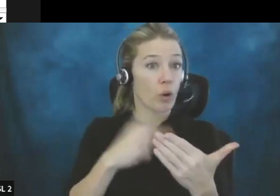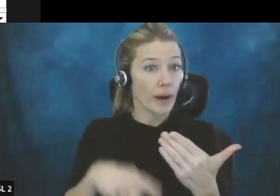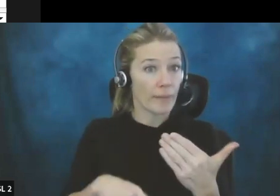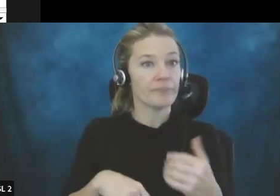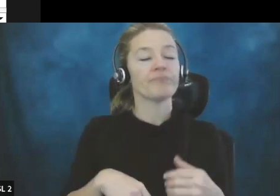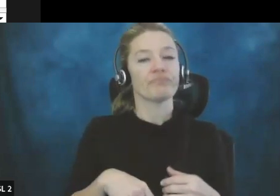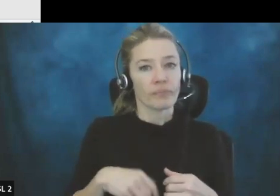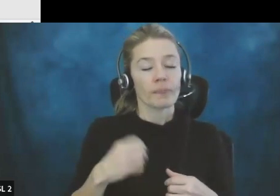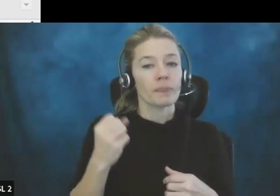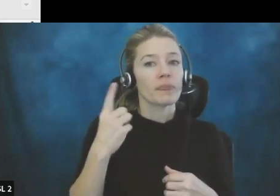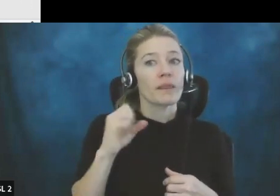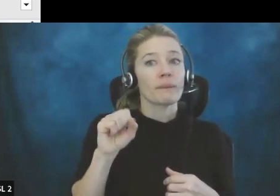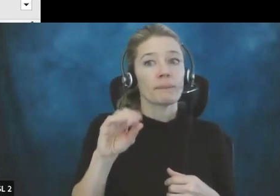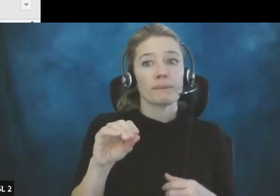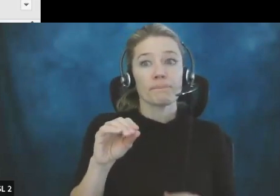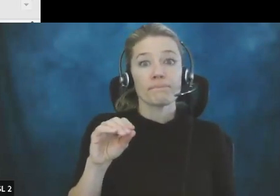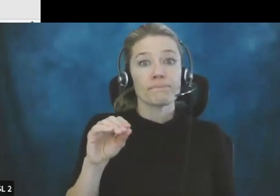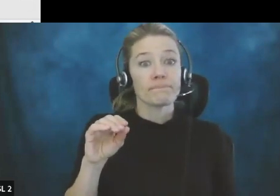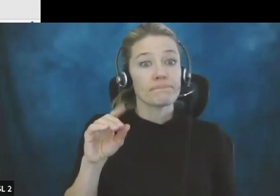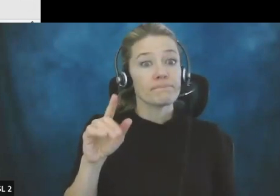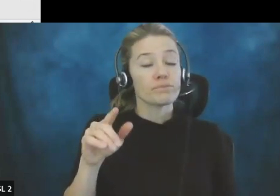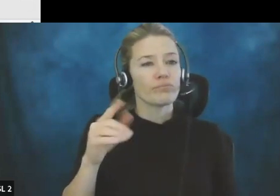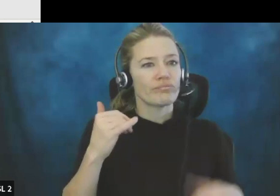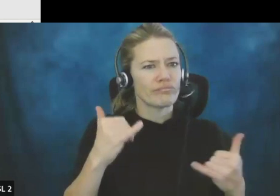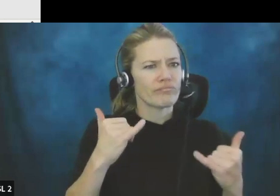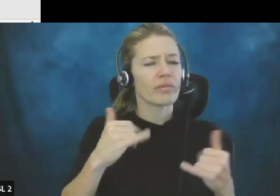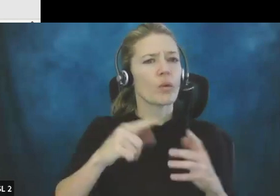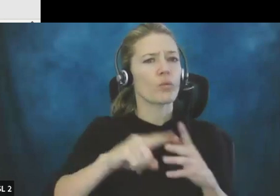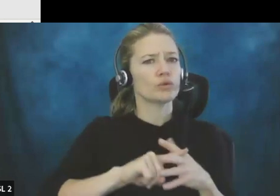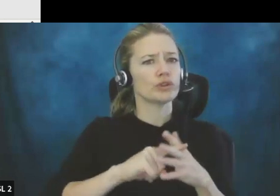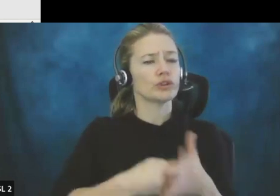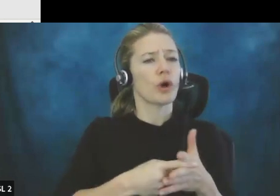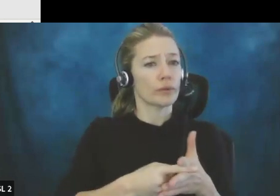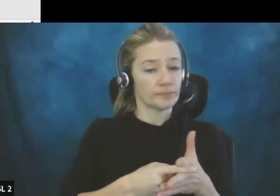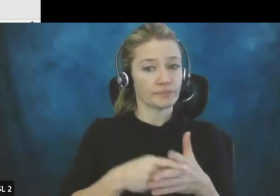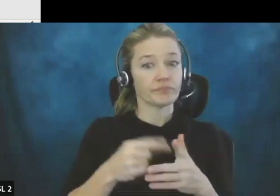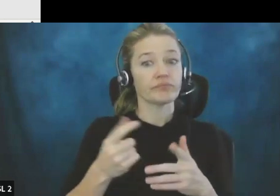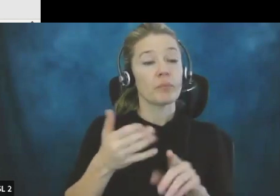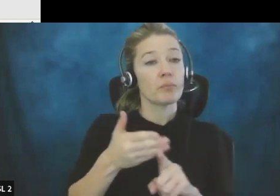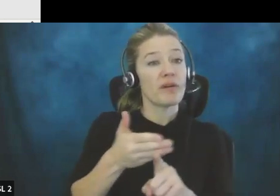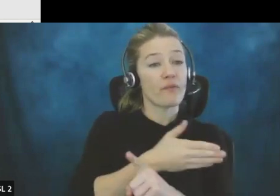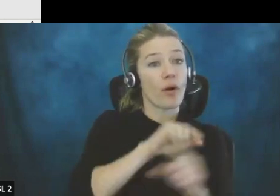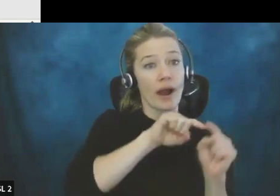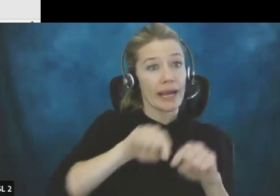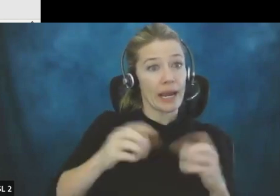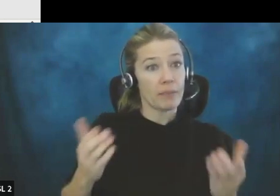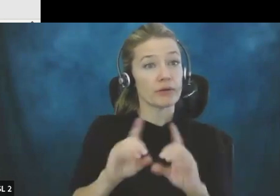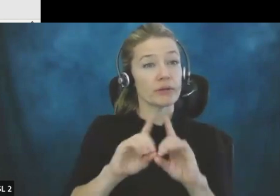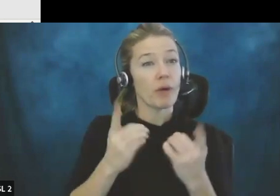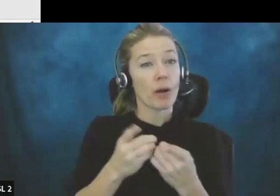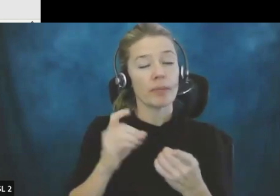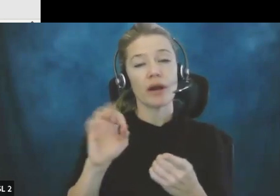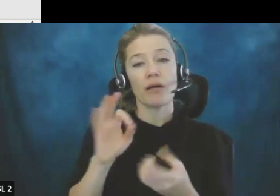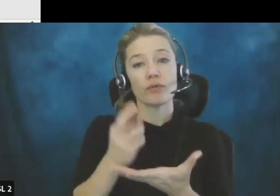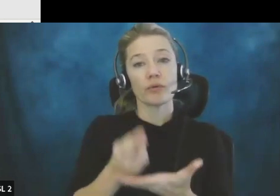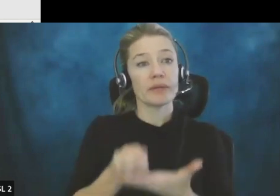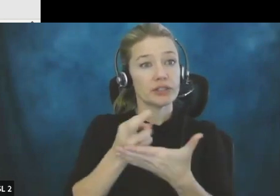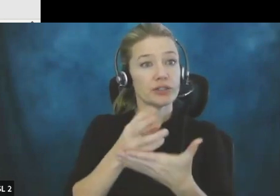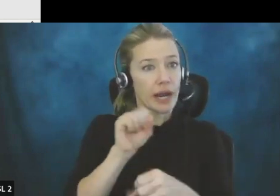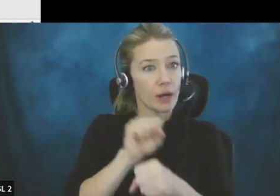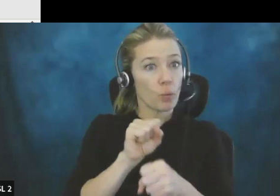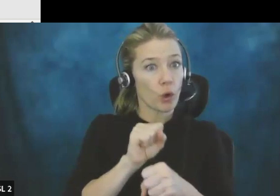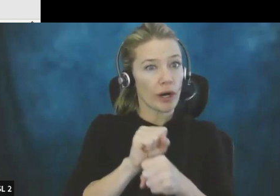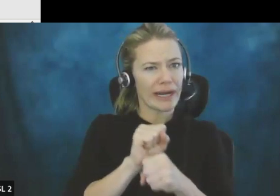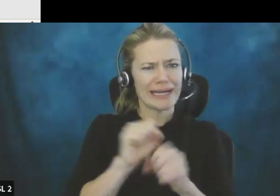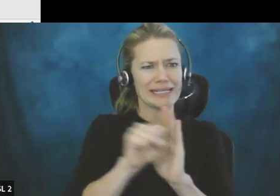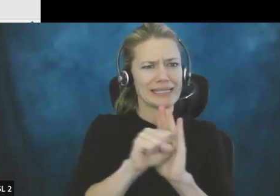here within the division. So let me just start also by saying that prior to coming to the Department of Rehabilitation